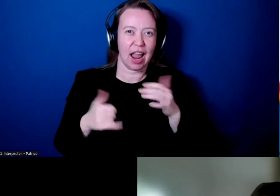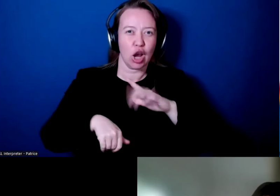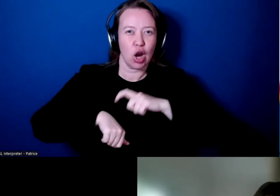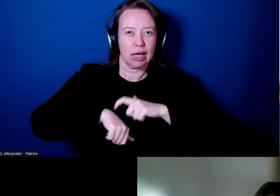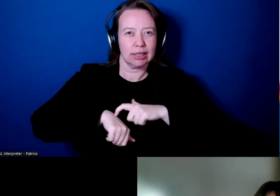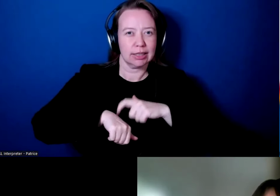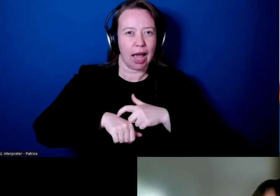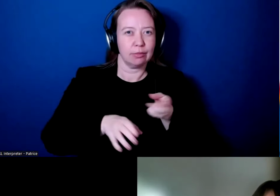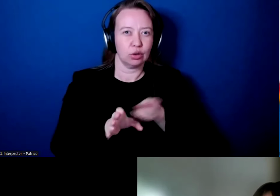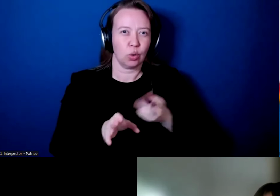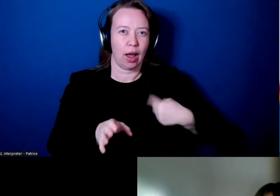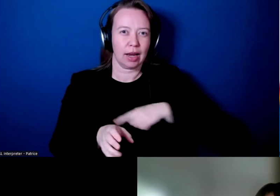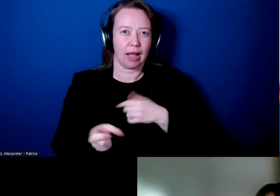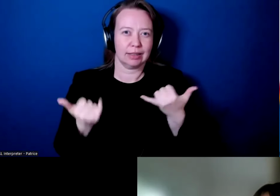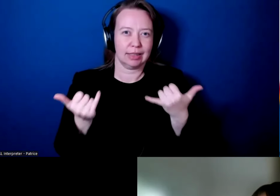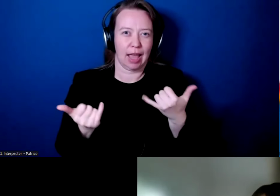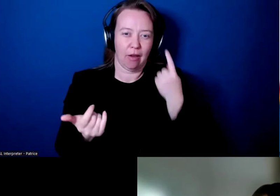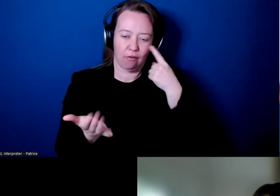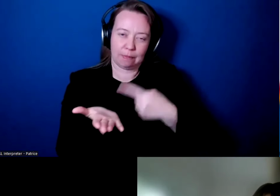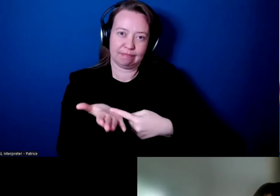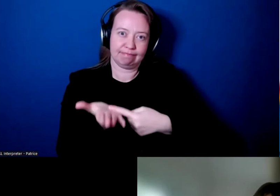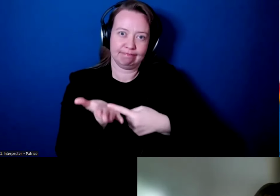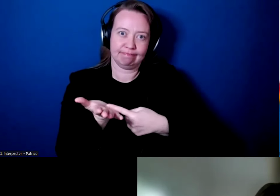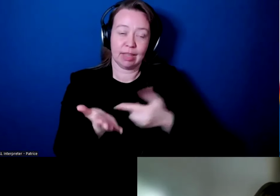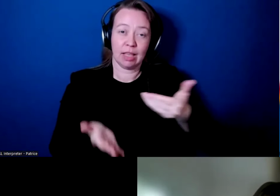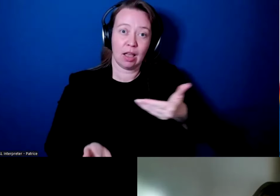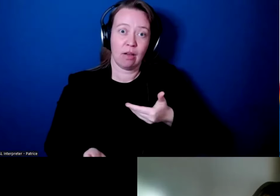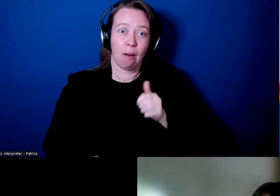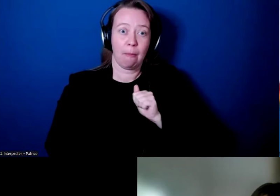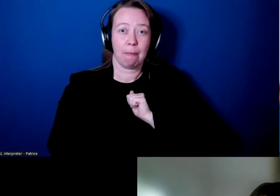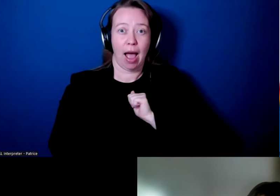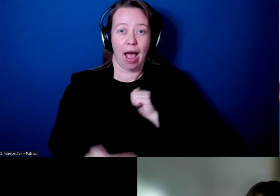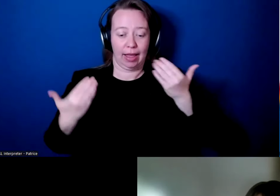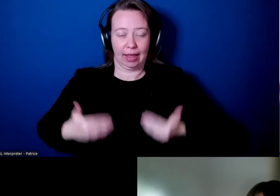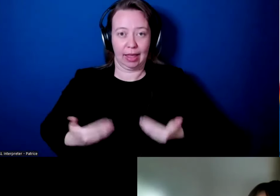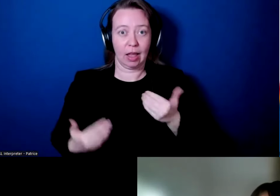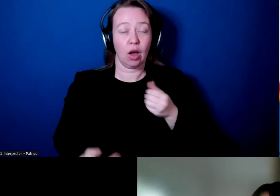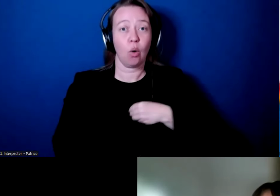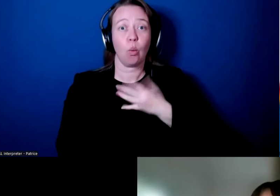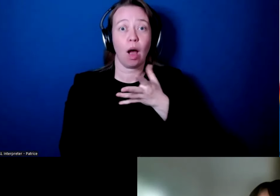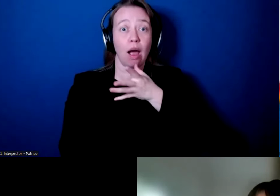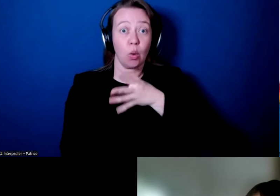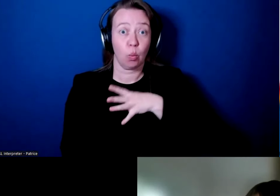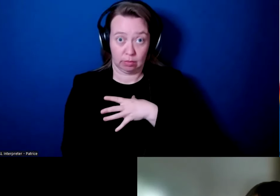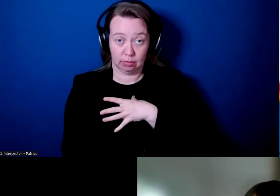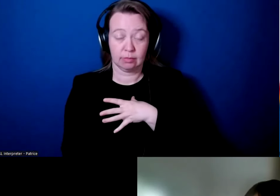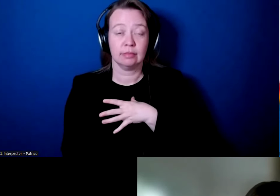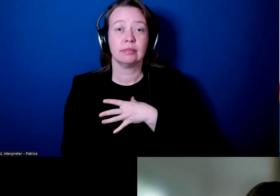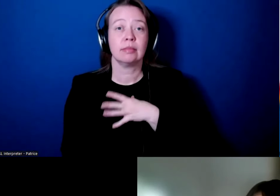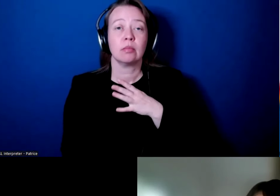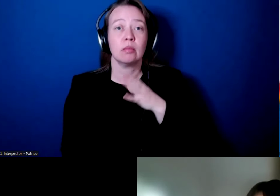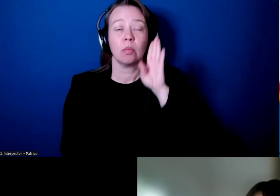part of this discussion. I just wanted to introduce my on-screen presence as well. I am a white woman with